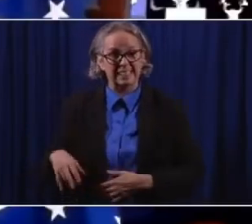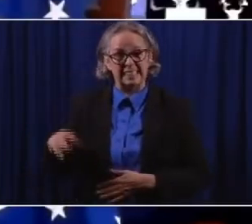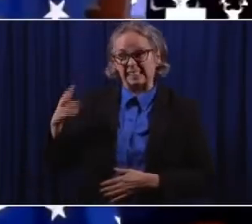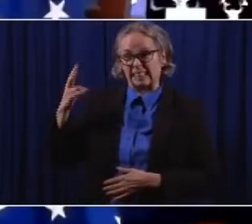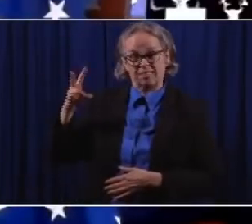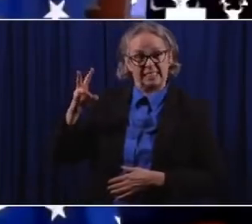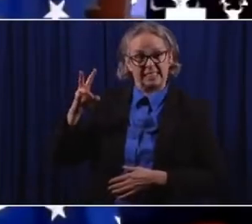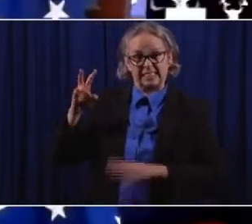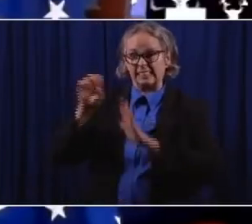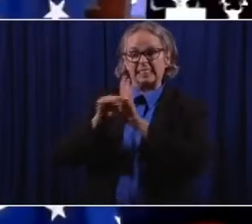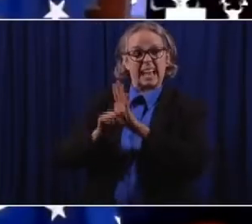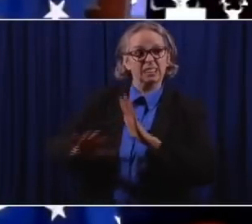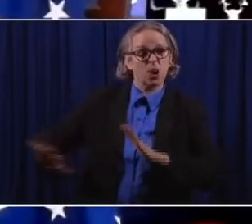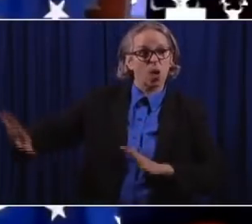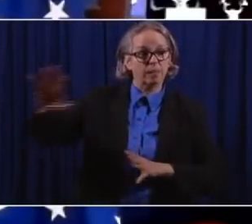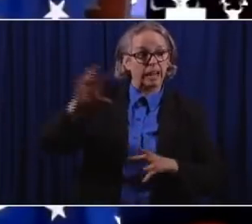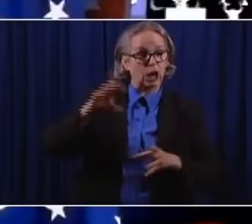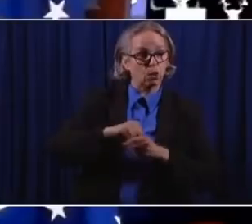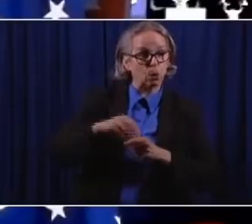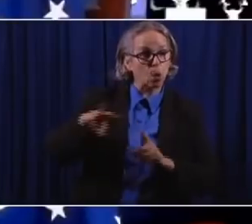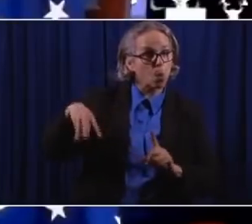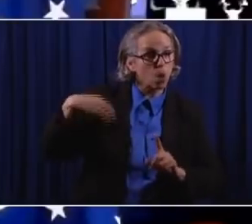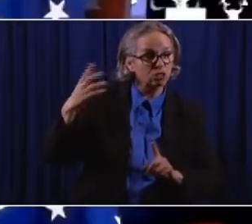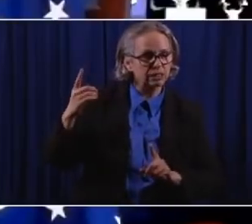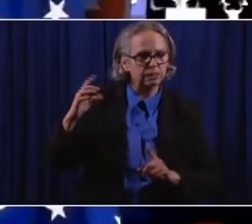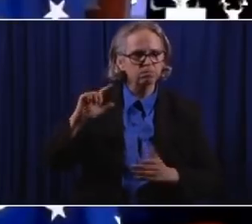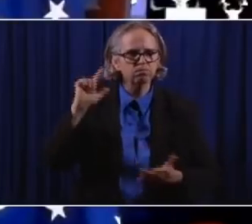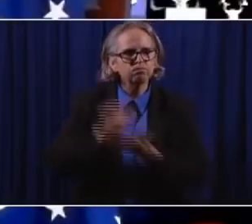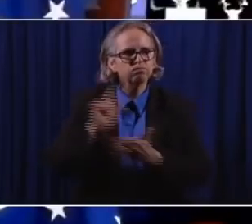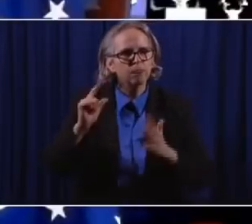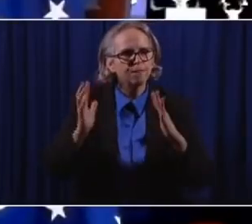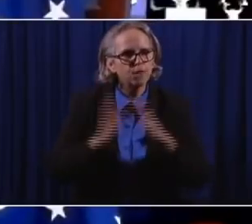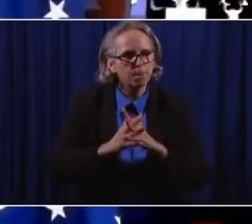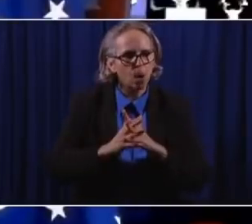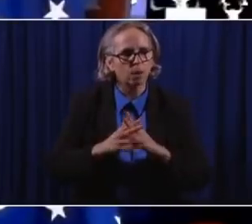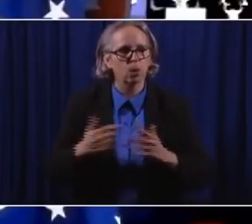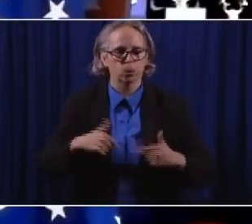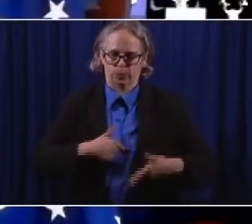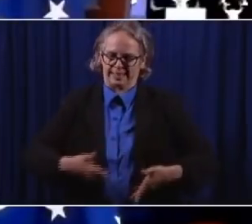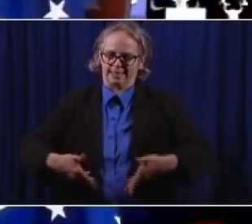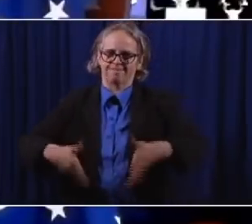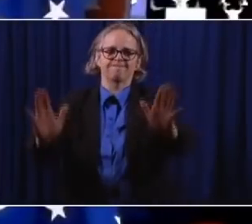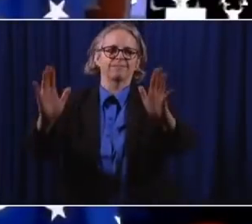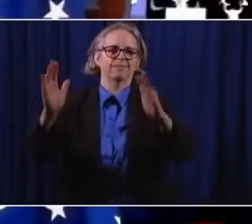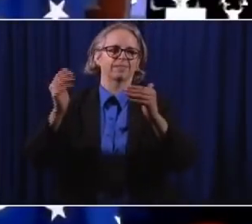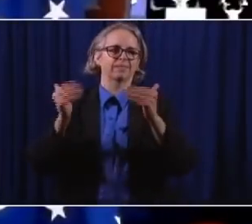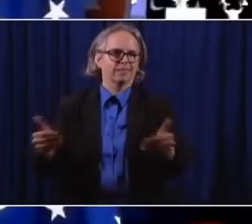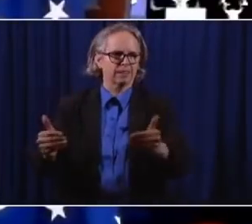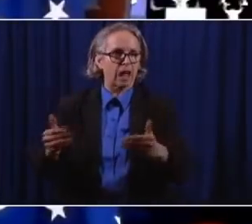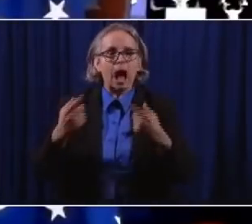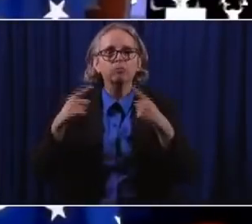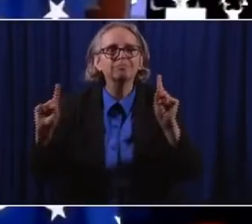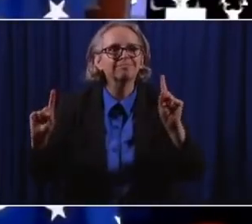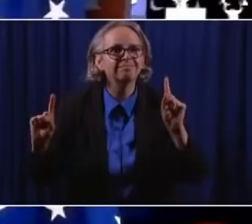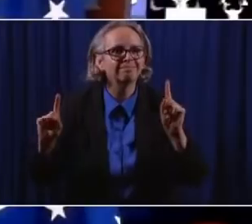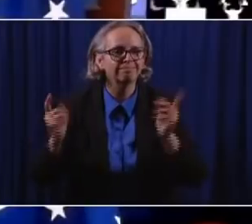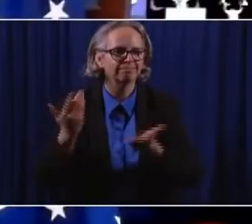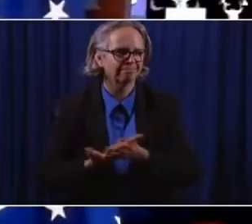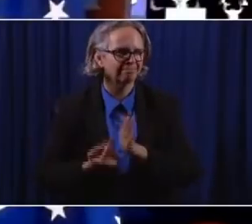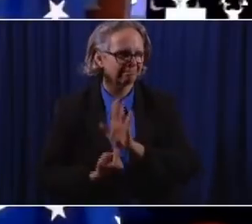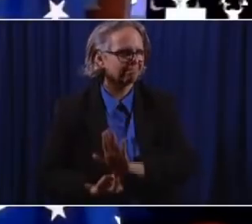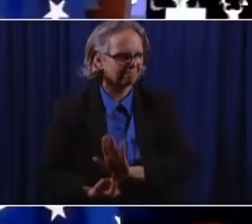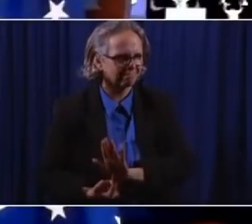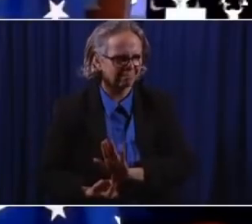the District of Columbia, we have been successful with the protocols that have been put in place at operating sports